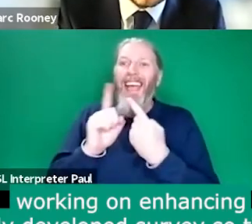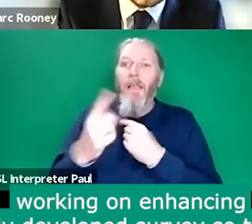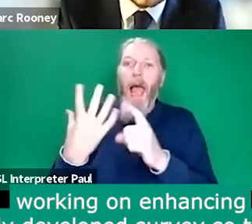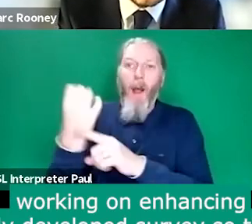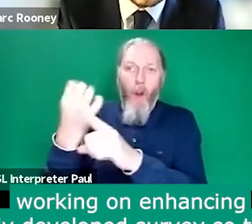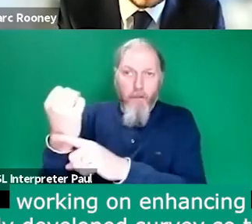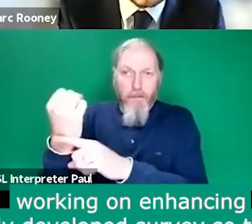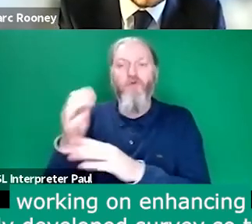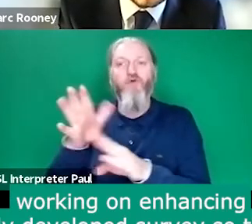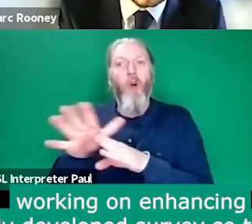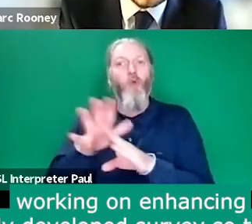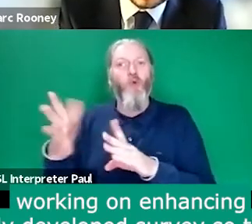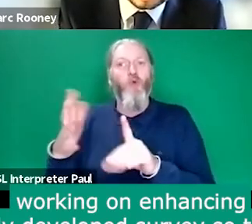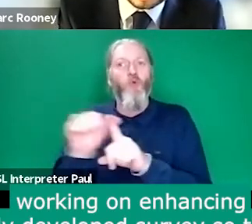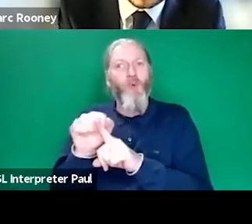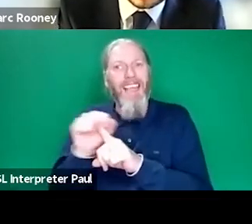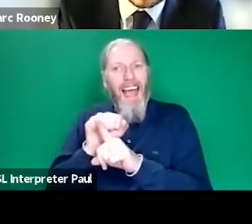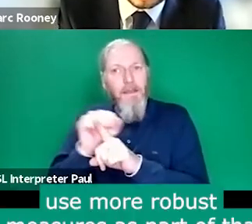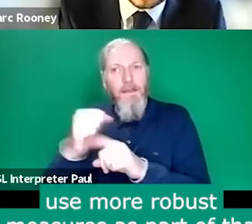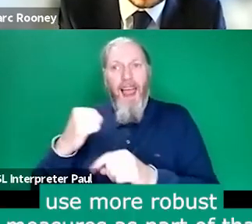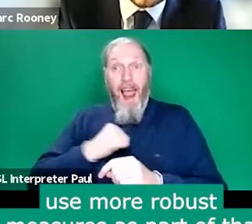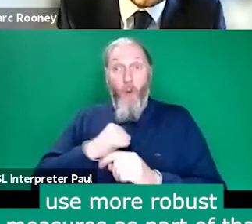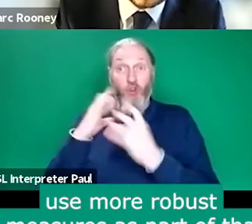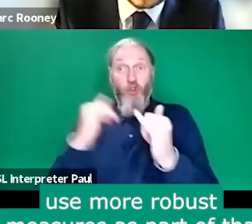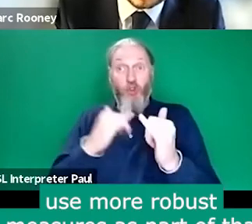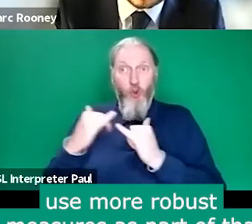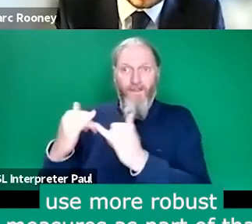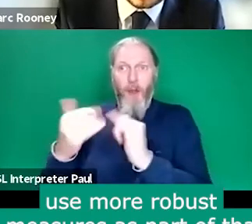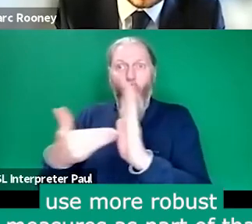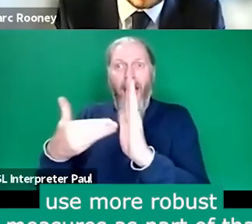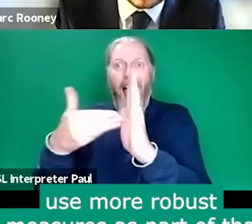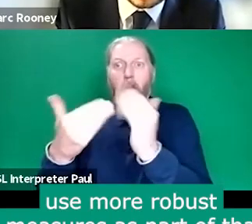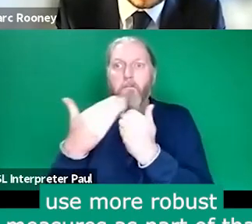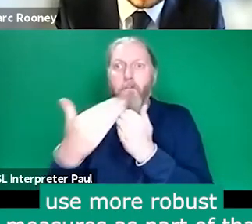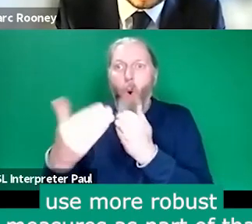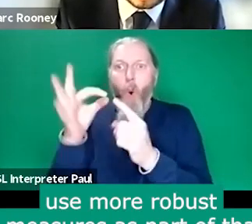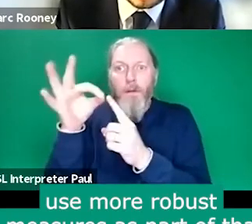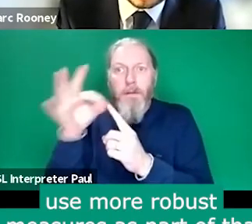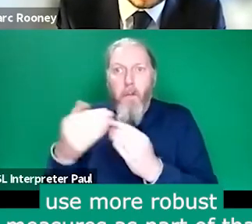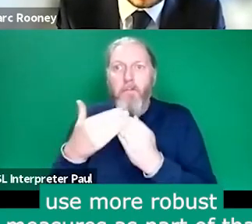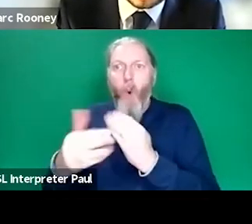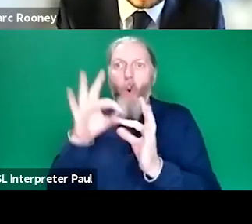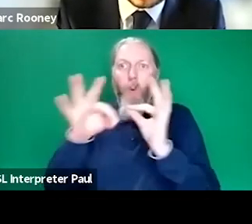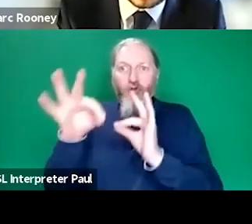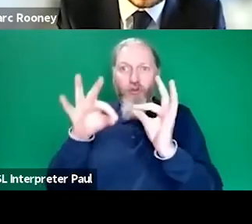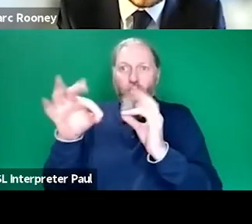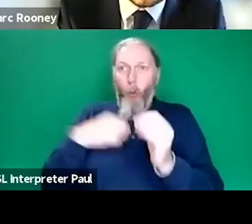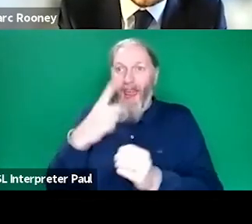an already developed survey so that we can use more robust measures as part of that,